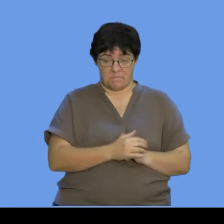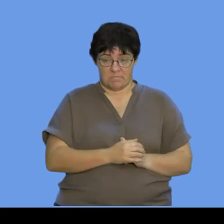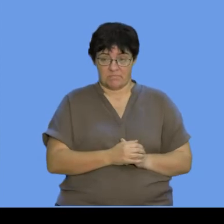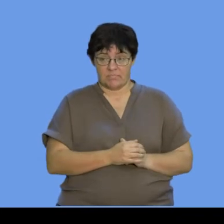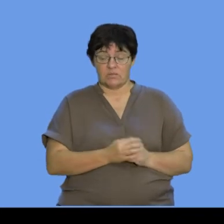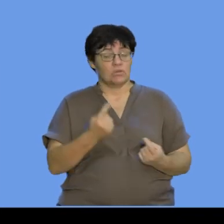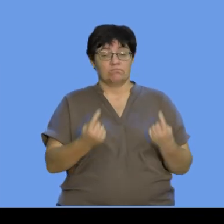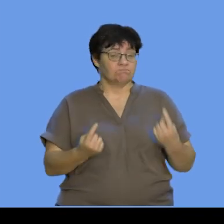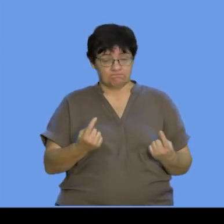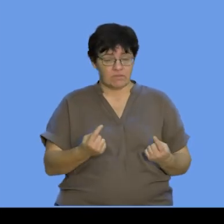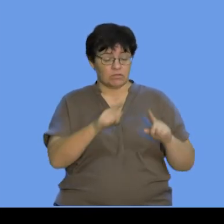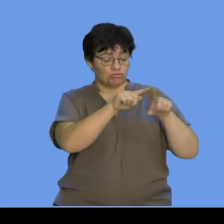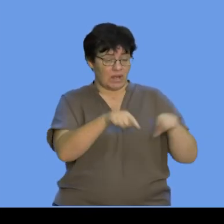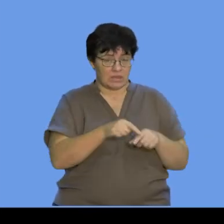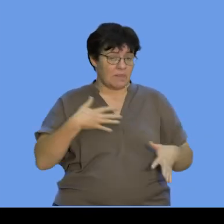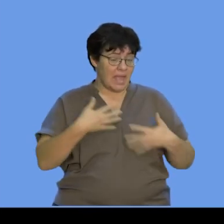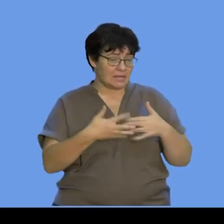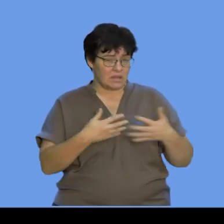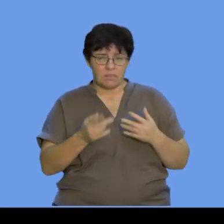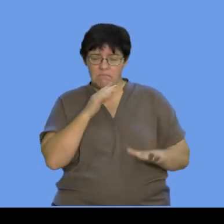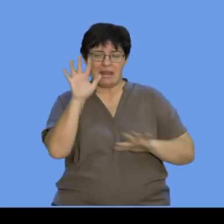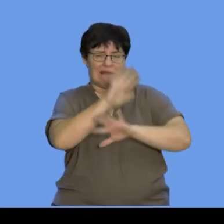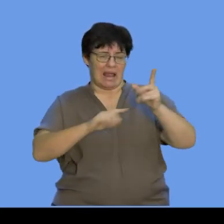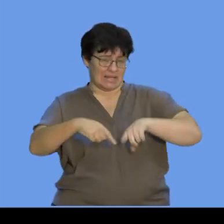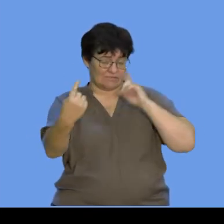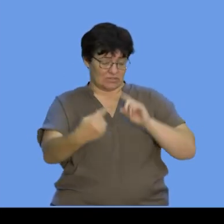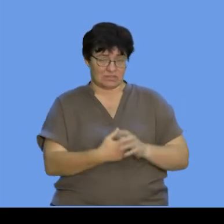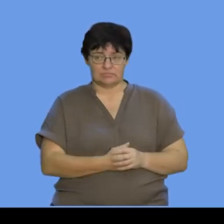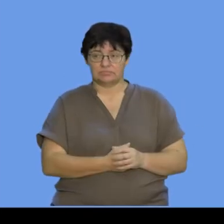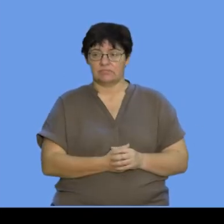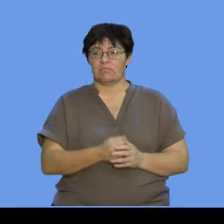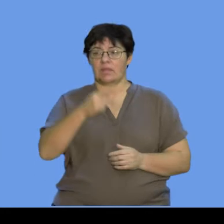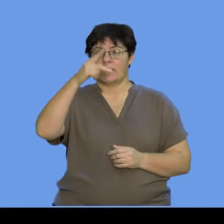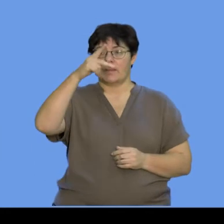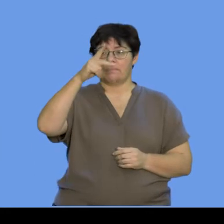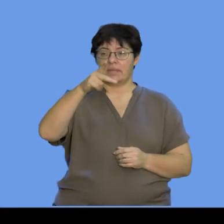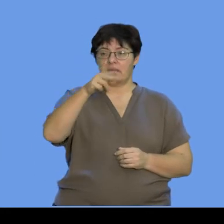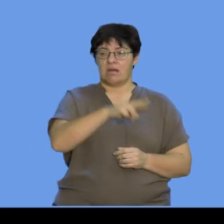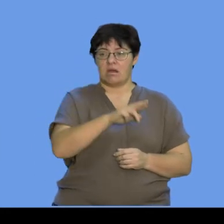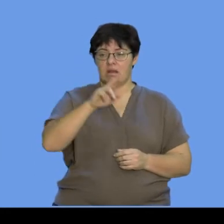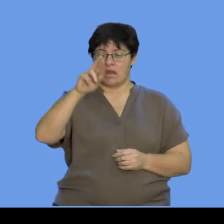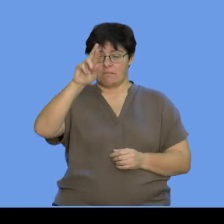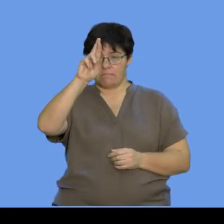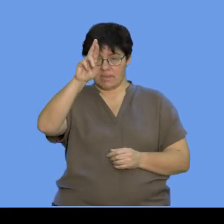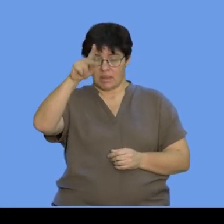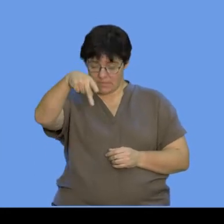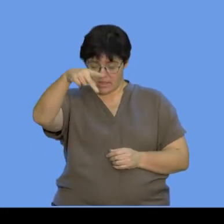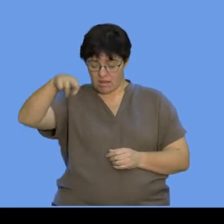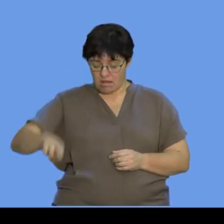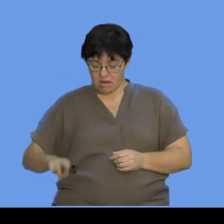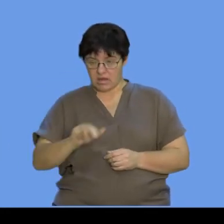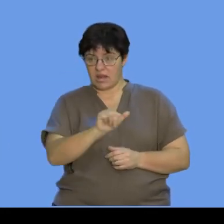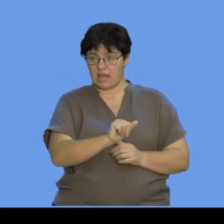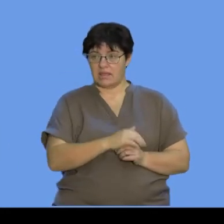So which triangles am I dealing with here? Let me just use a different color. It's PRA, right? So